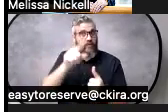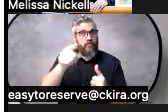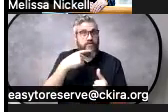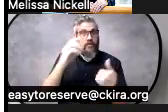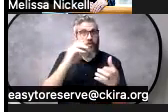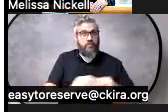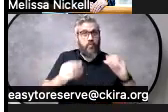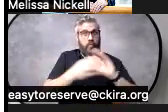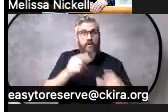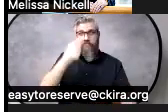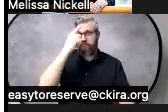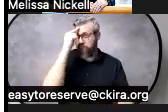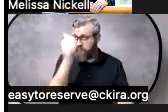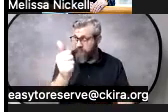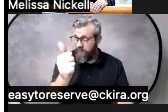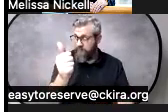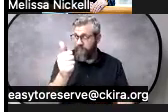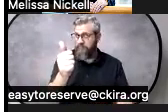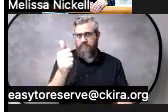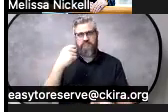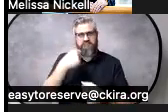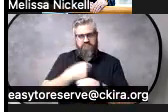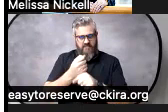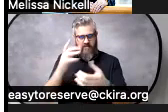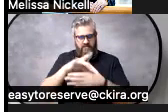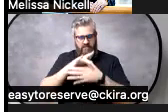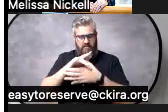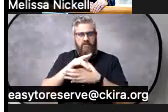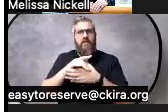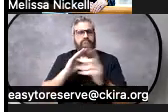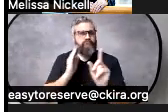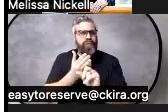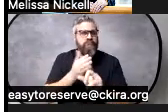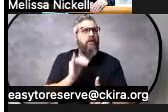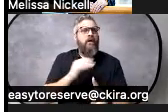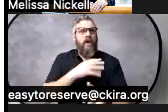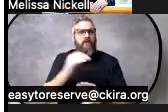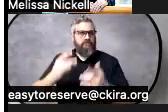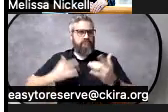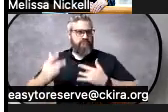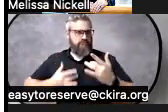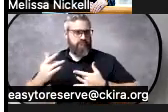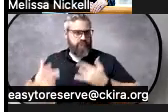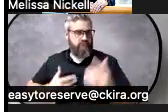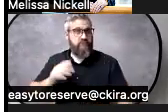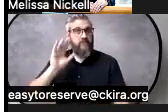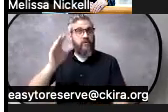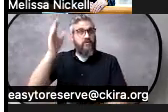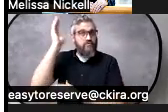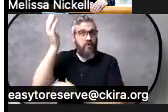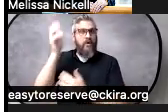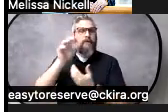up to you as a storyteller to make the content both compelling and exciting. The attendees of your talk are going to have a mixture